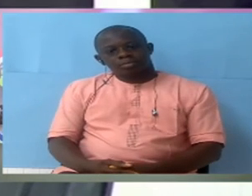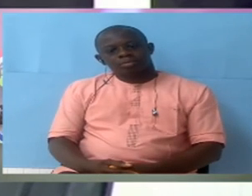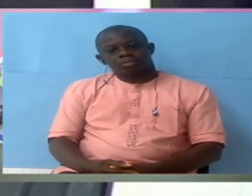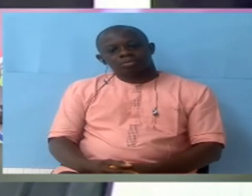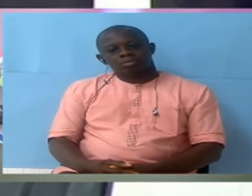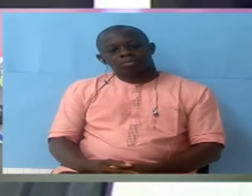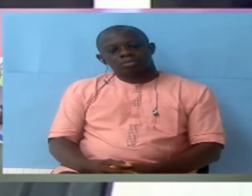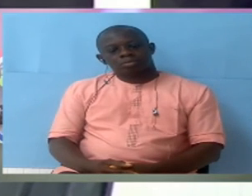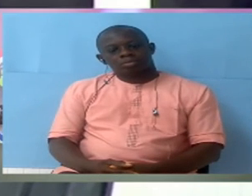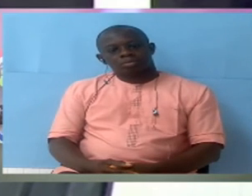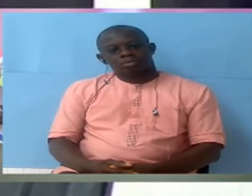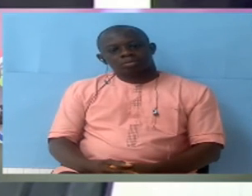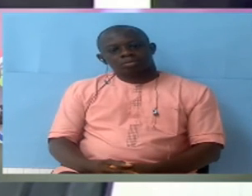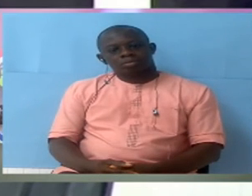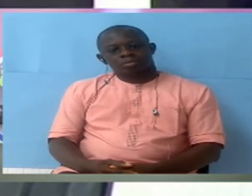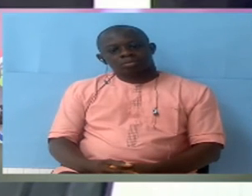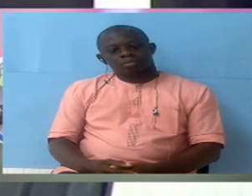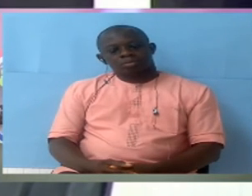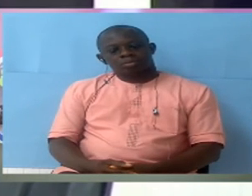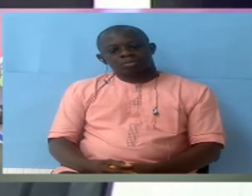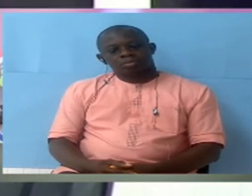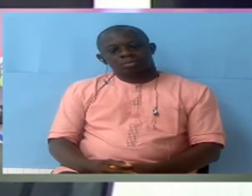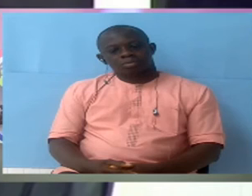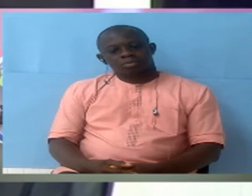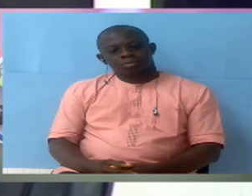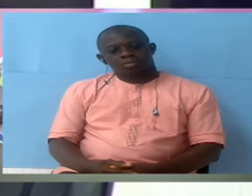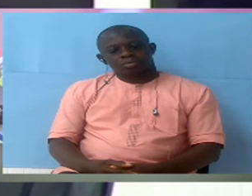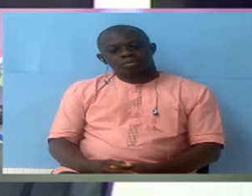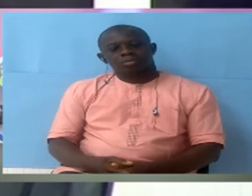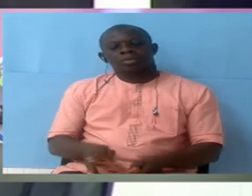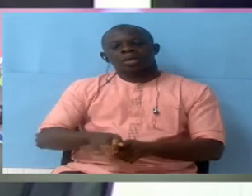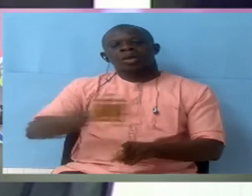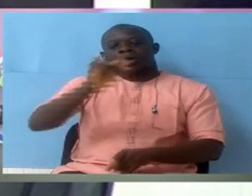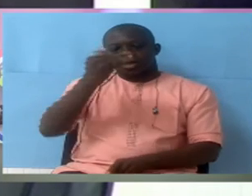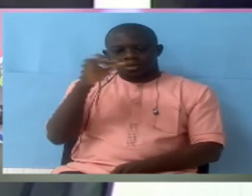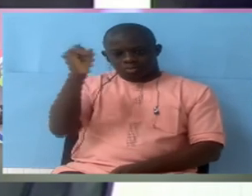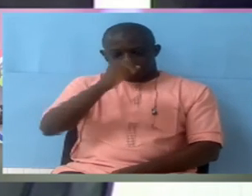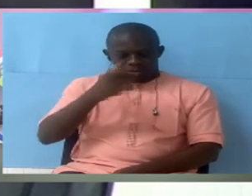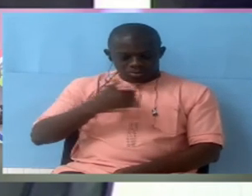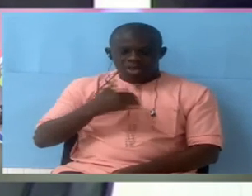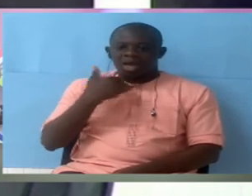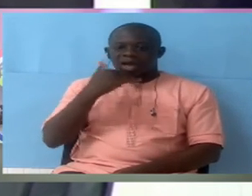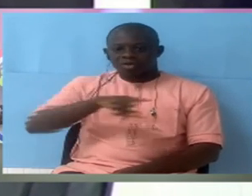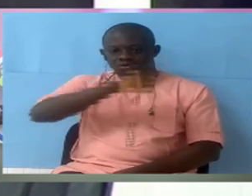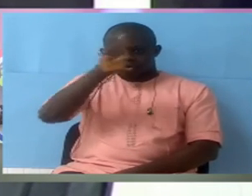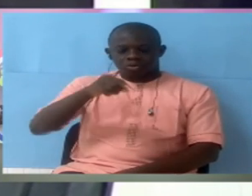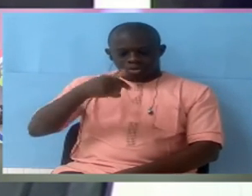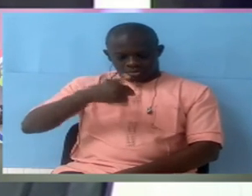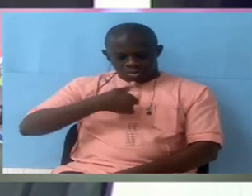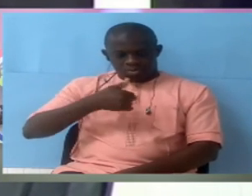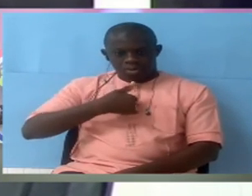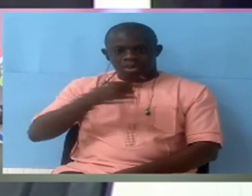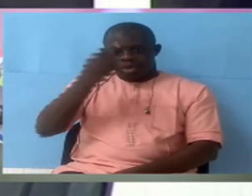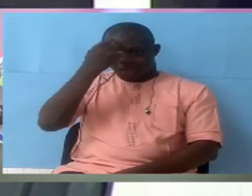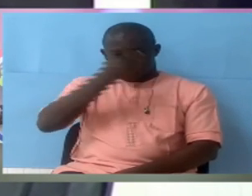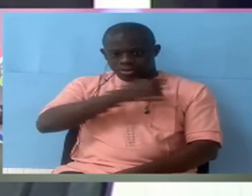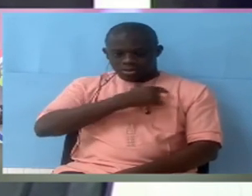Yes, because I asked. Me, I'm a Christian. Wow. I've never seen a